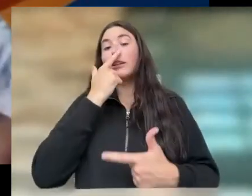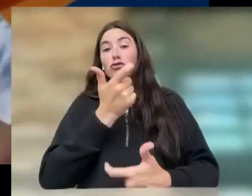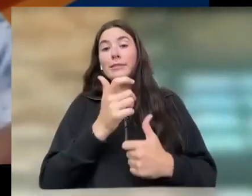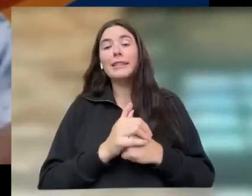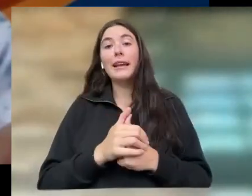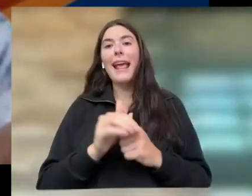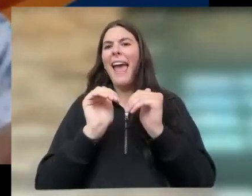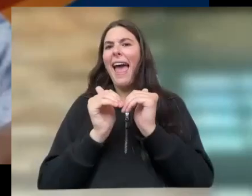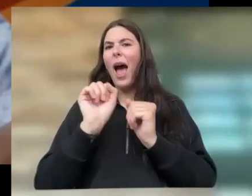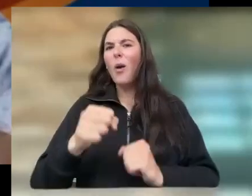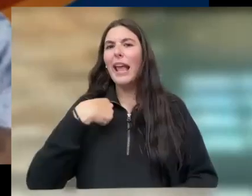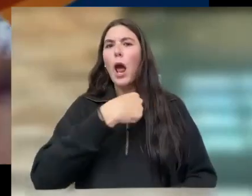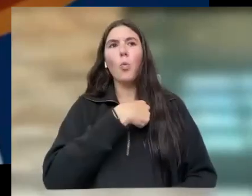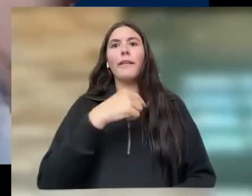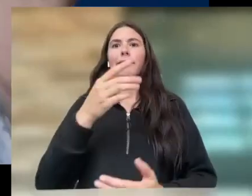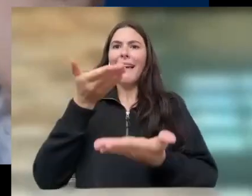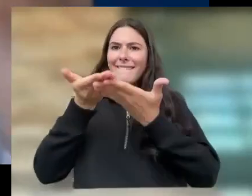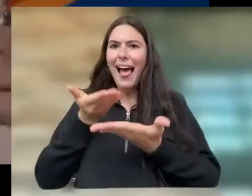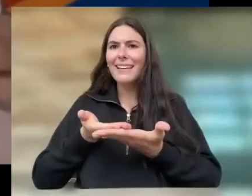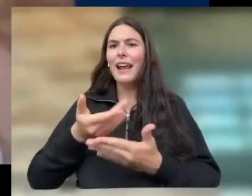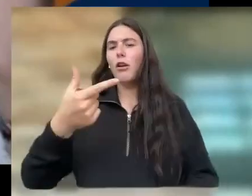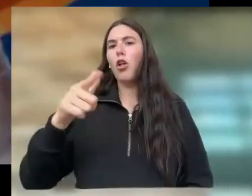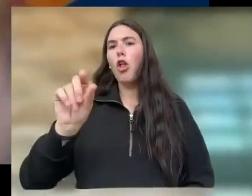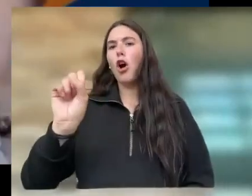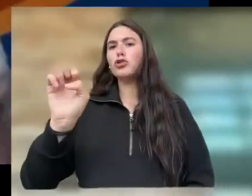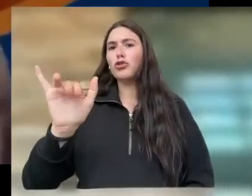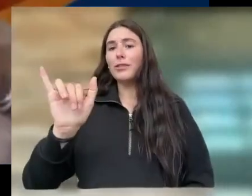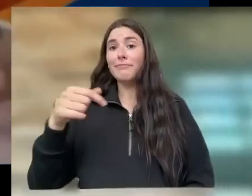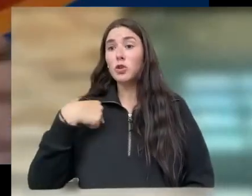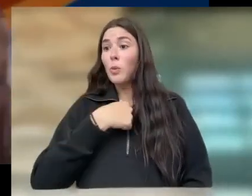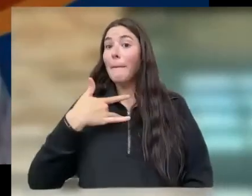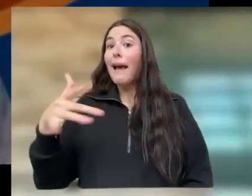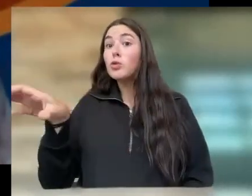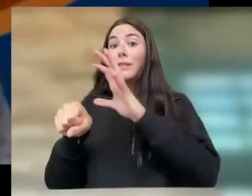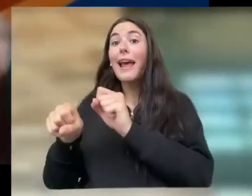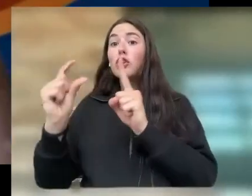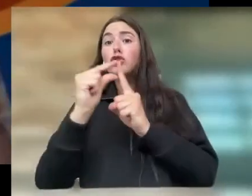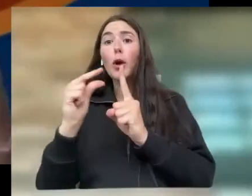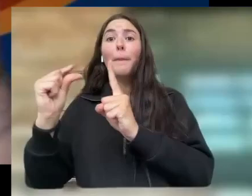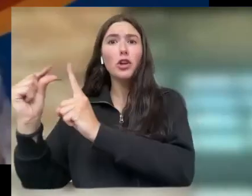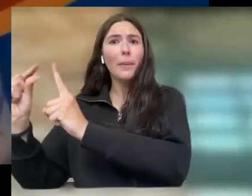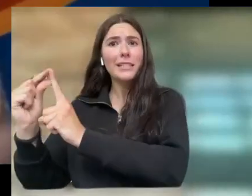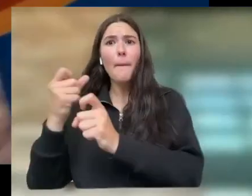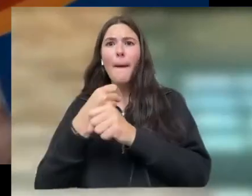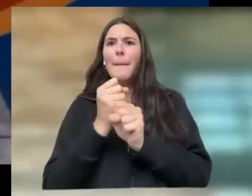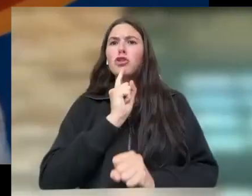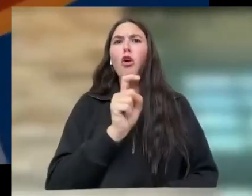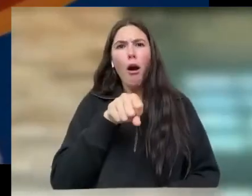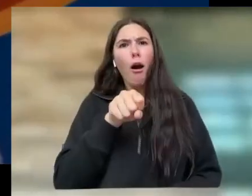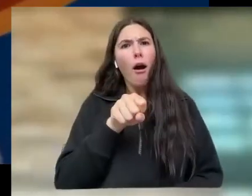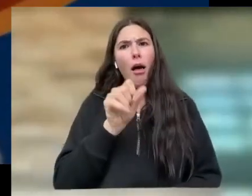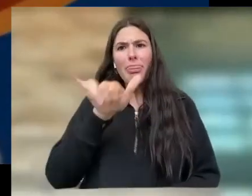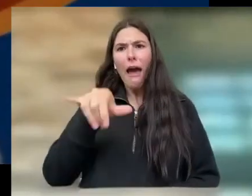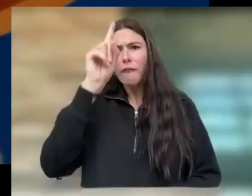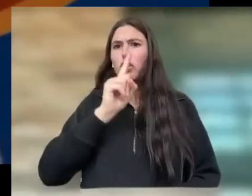how can we validate a glossary? Do we take term by term and just make sure, oh, my brain is saying yes, or